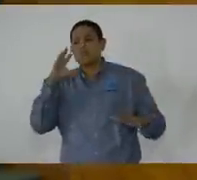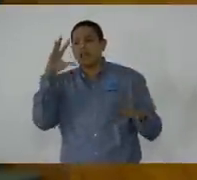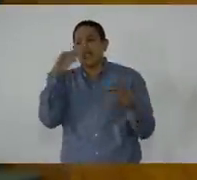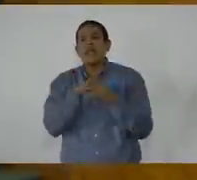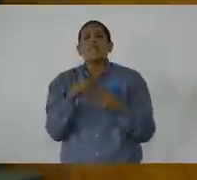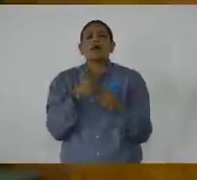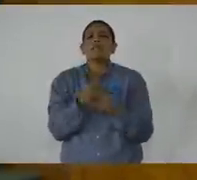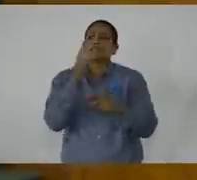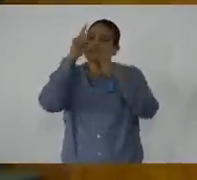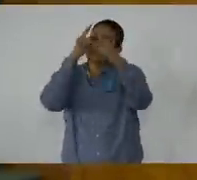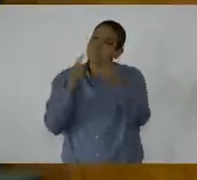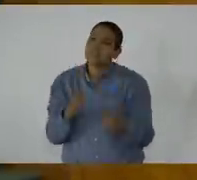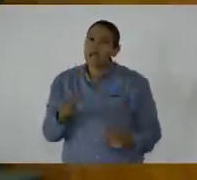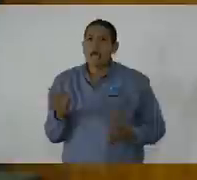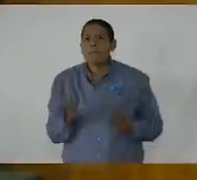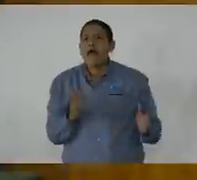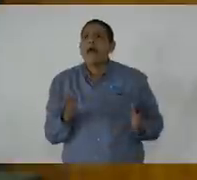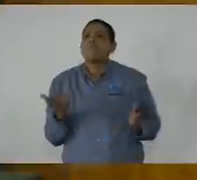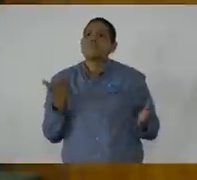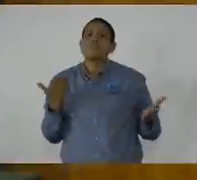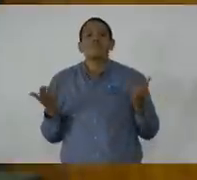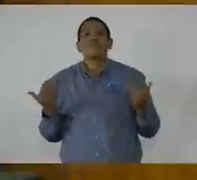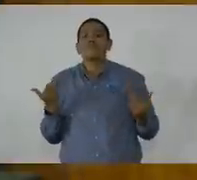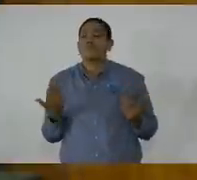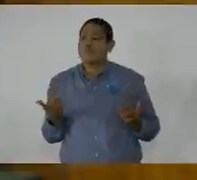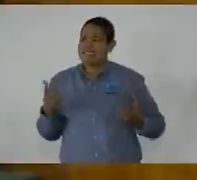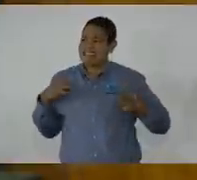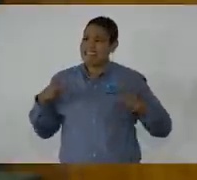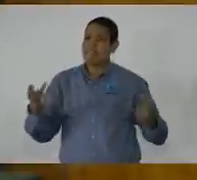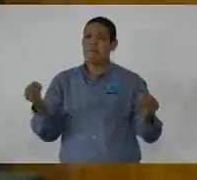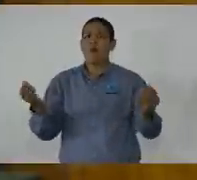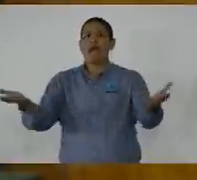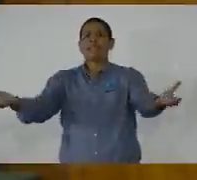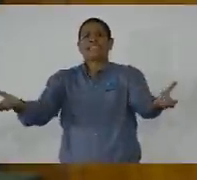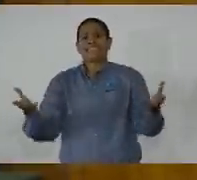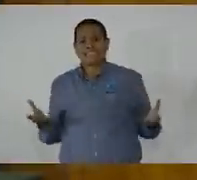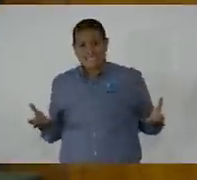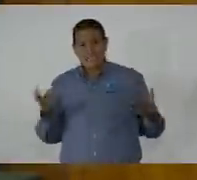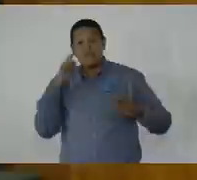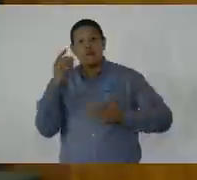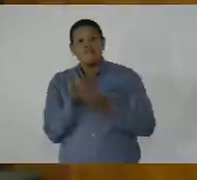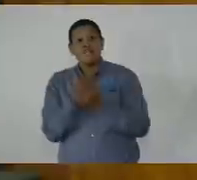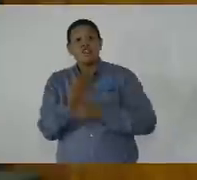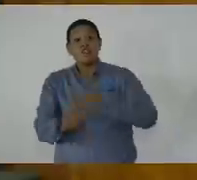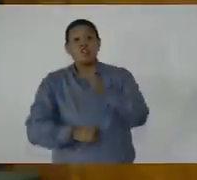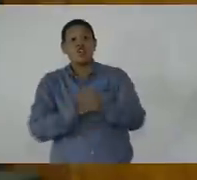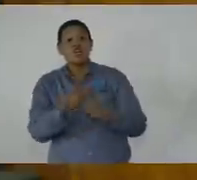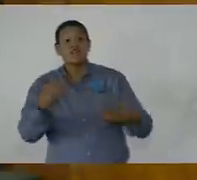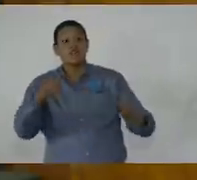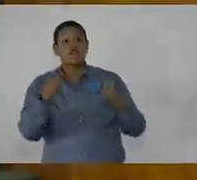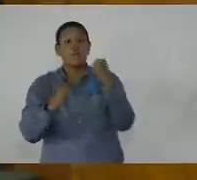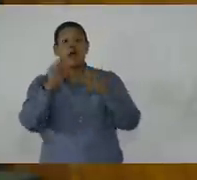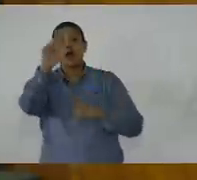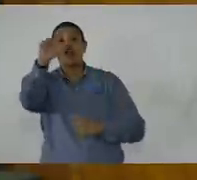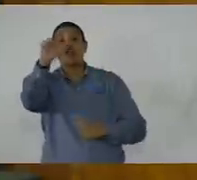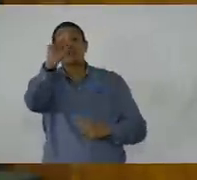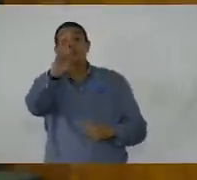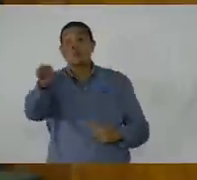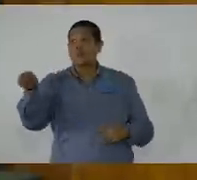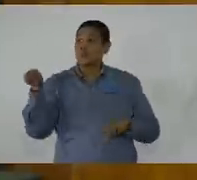on targeted initiatives to increase investment. For the fiscal year ending March 31st,